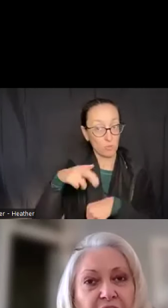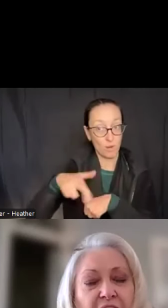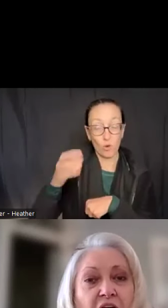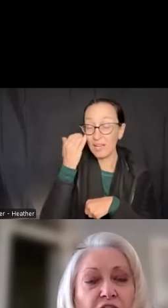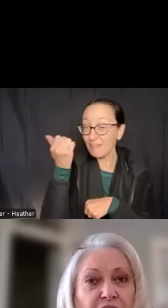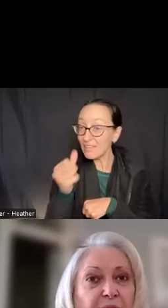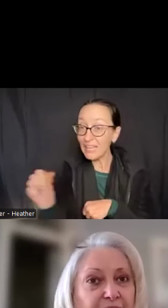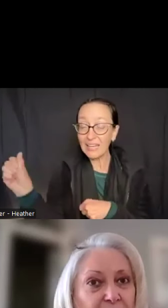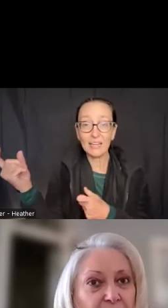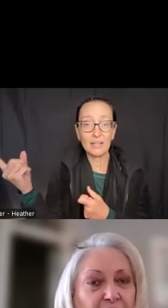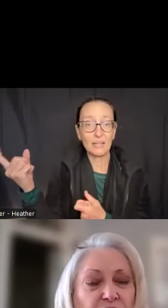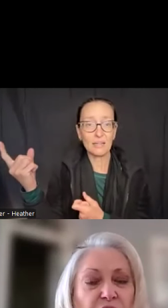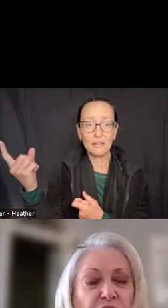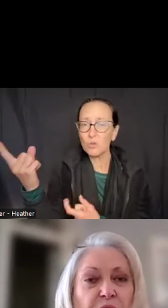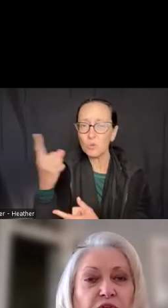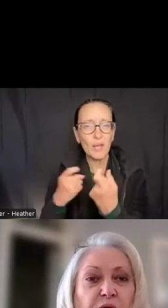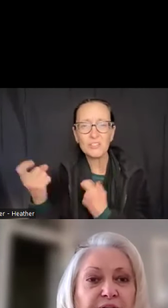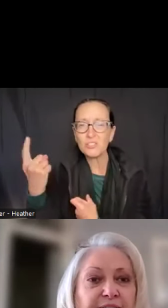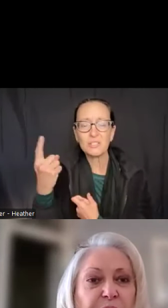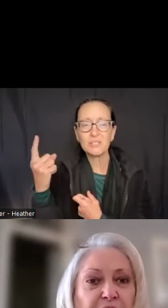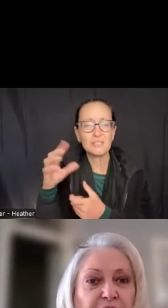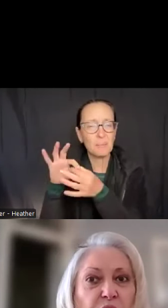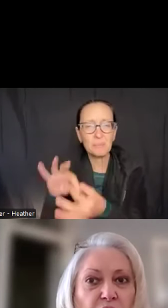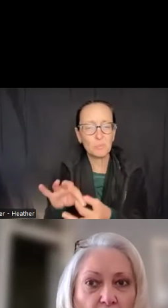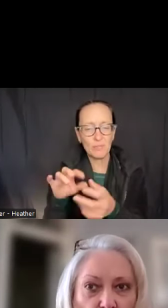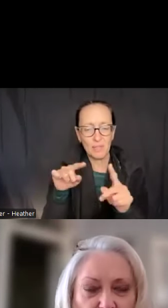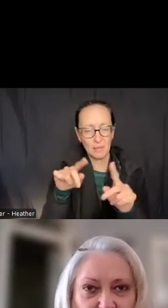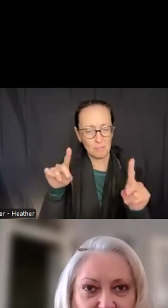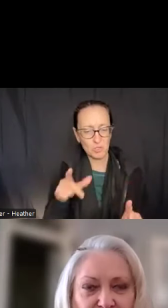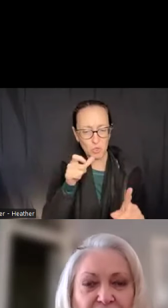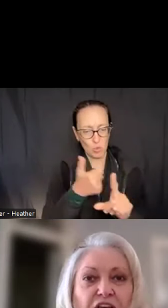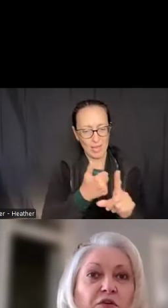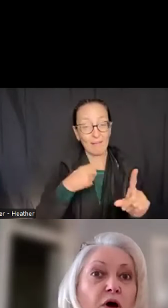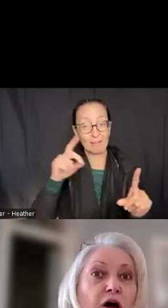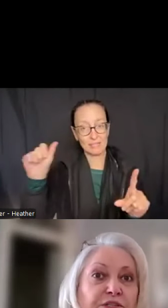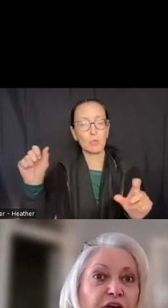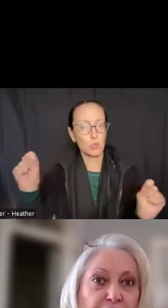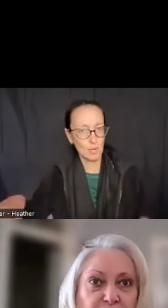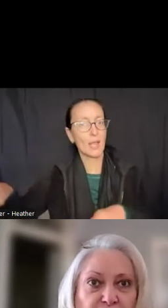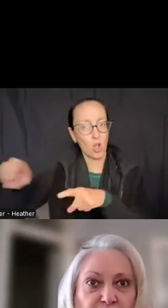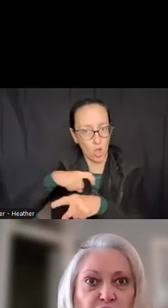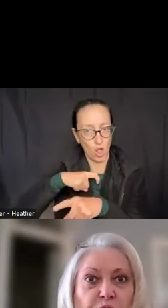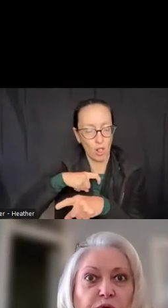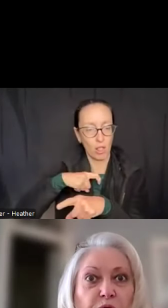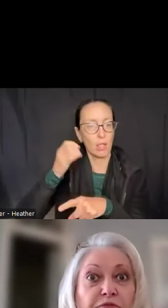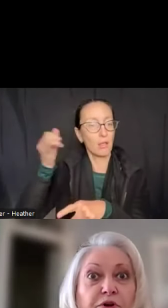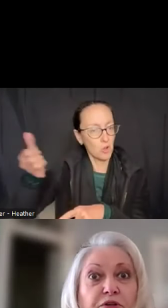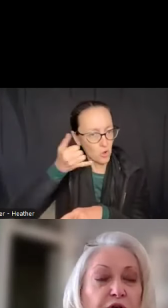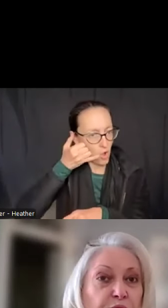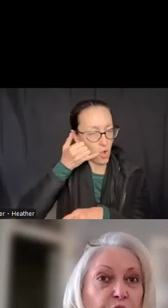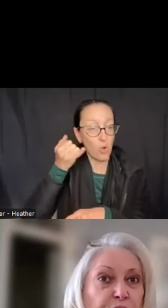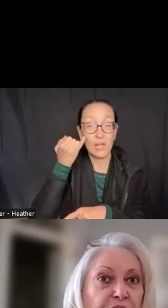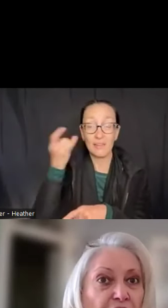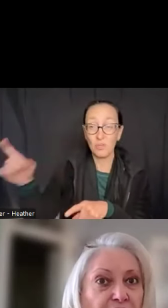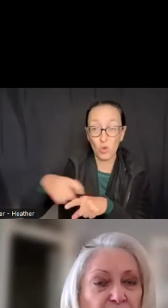question, hopefully about something concerning a person with a disability, you can call us. If you call us on other issues, we will refer you